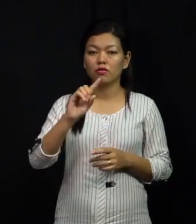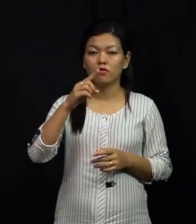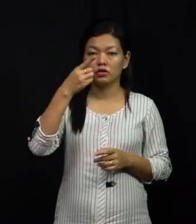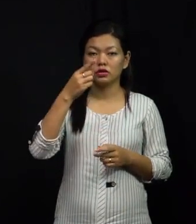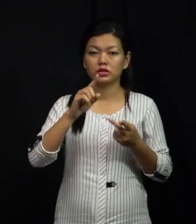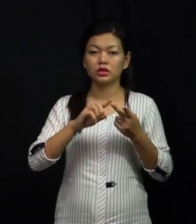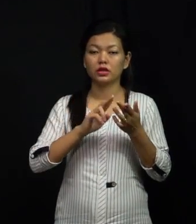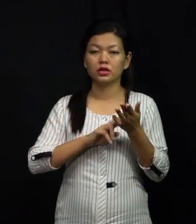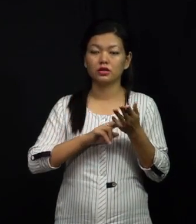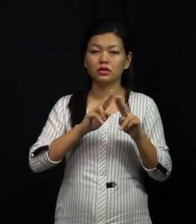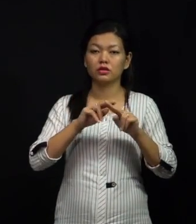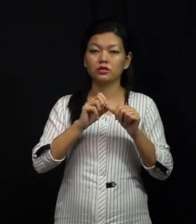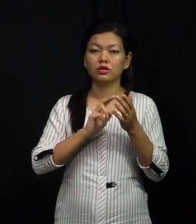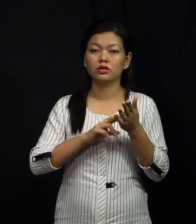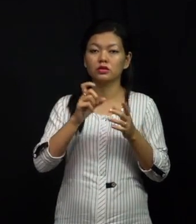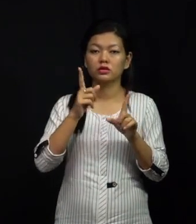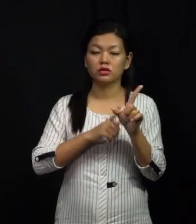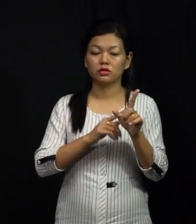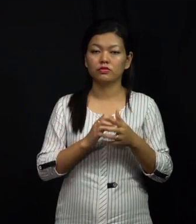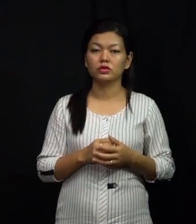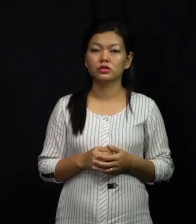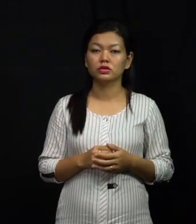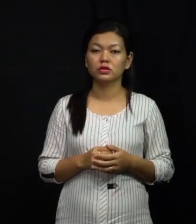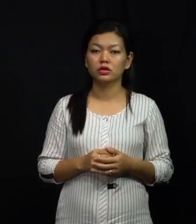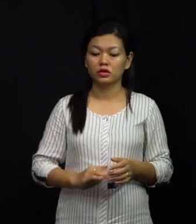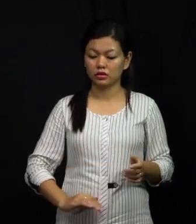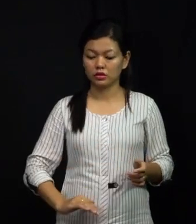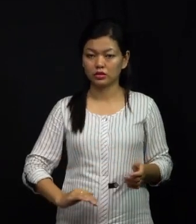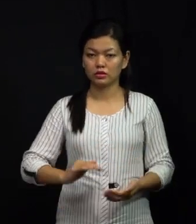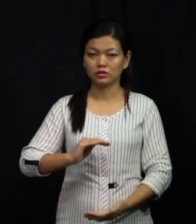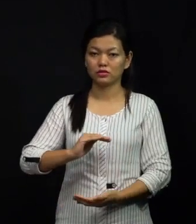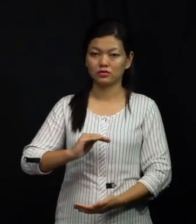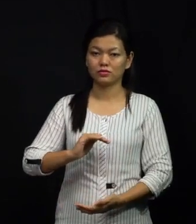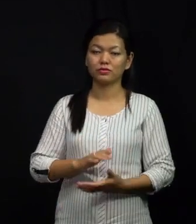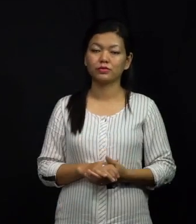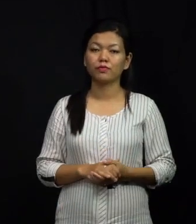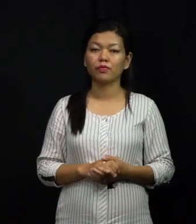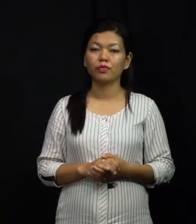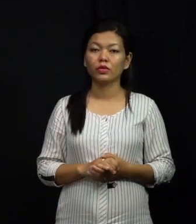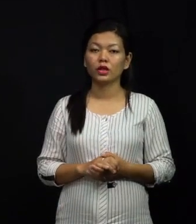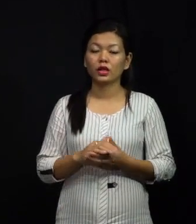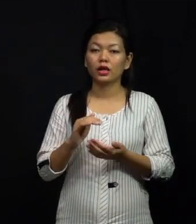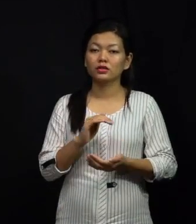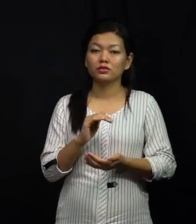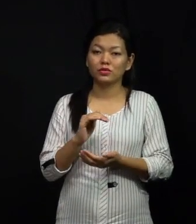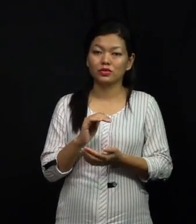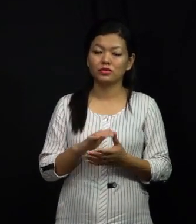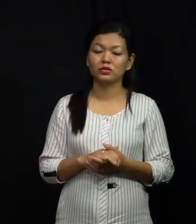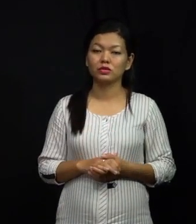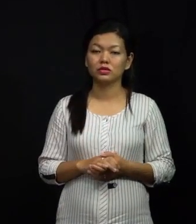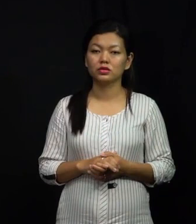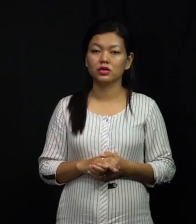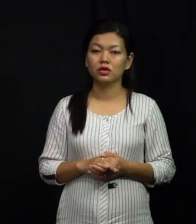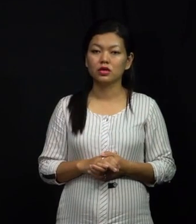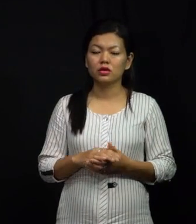So infancy here, before we try to understand the stages, we must also understand that there are some